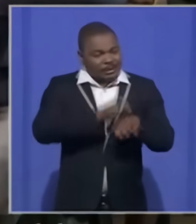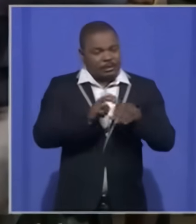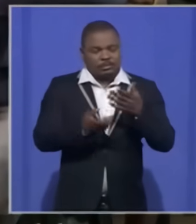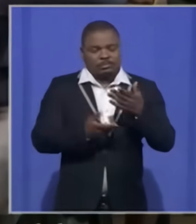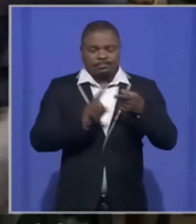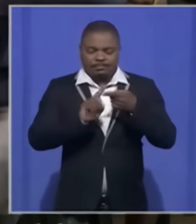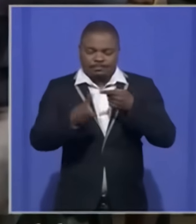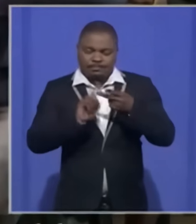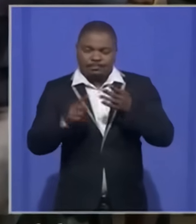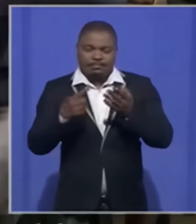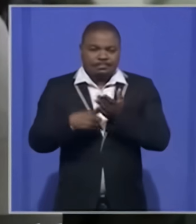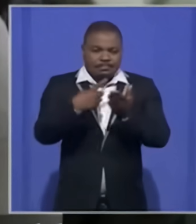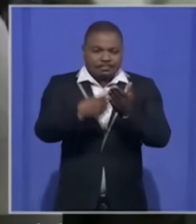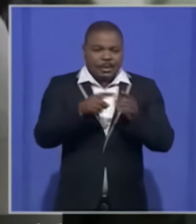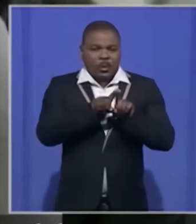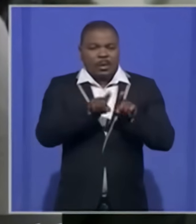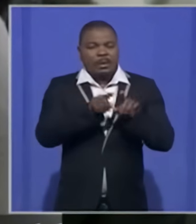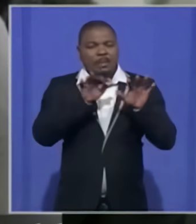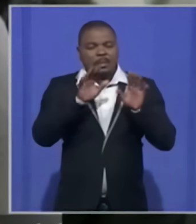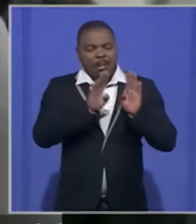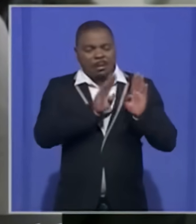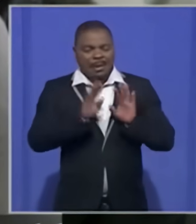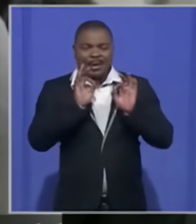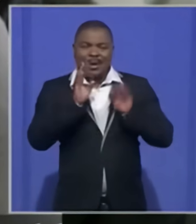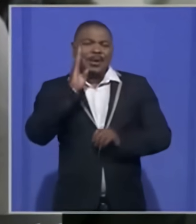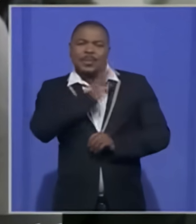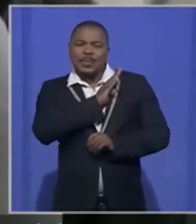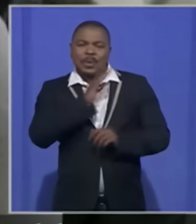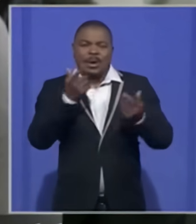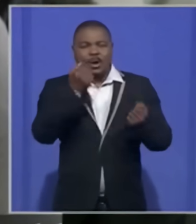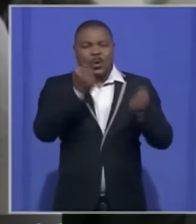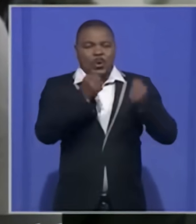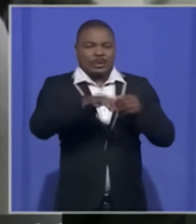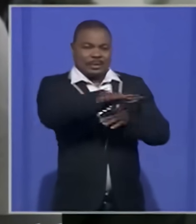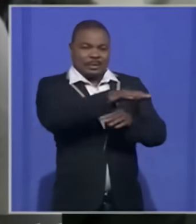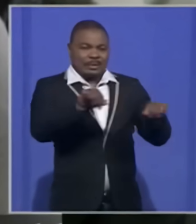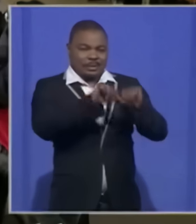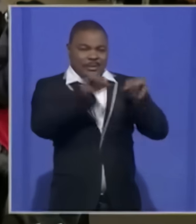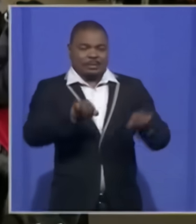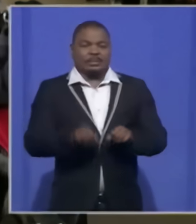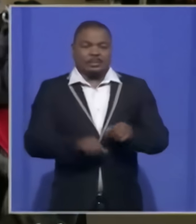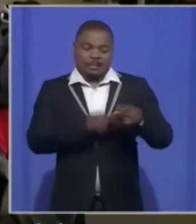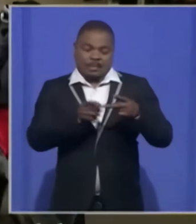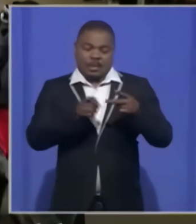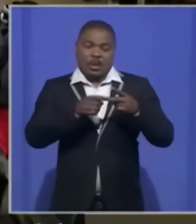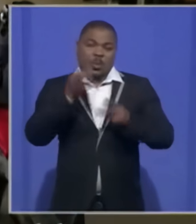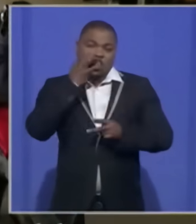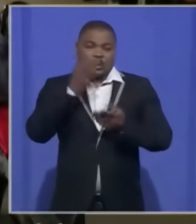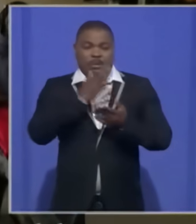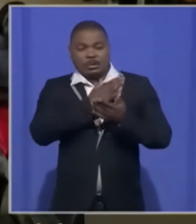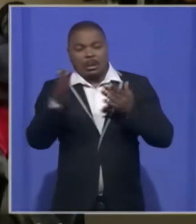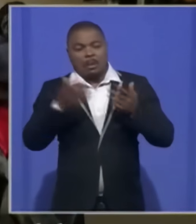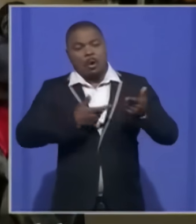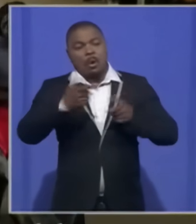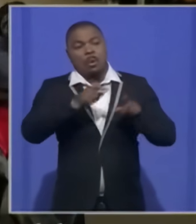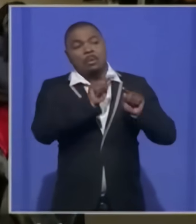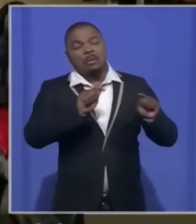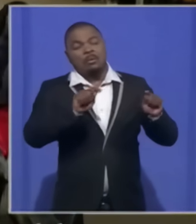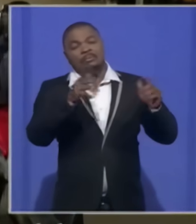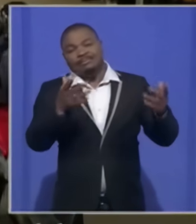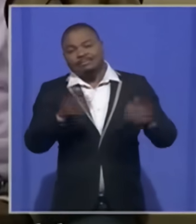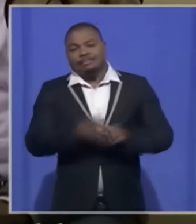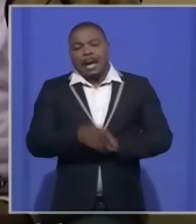ho lahlehelwa ke mekgwa ka hara lekala la naha la toka. Ho sebolotswe hore ba bang ba baemedi ba molao ba ntse